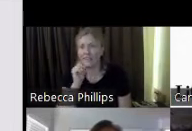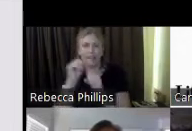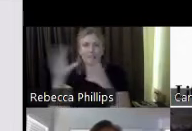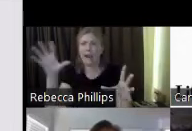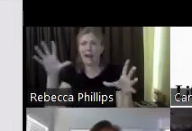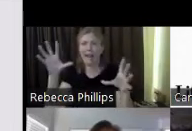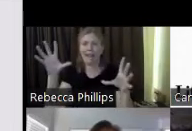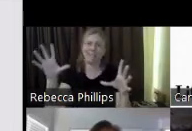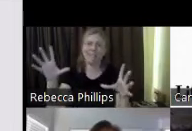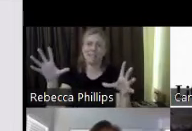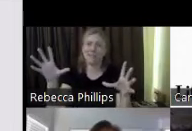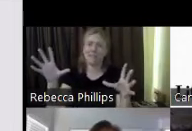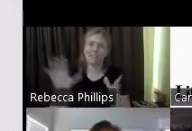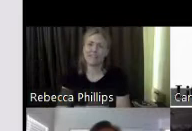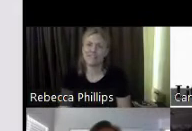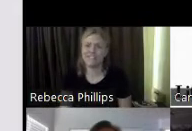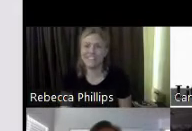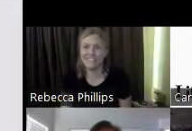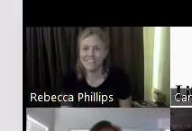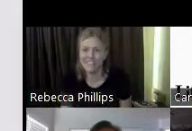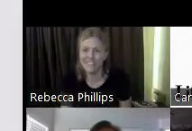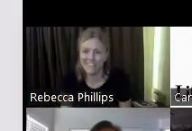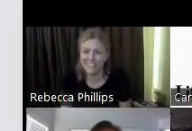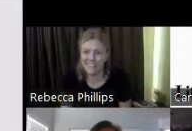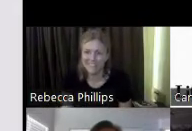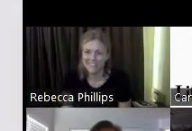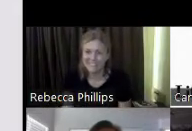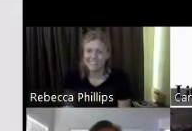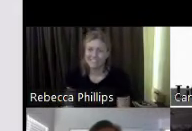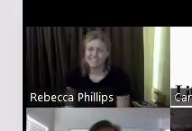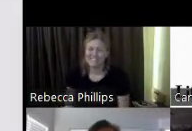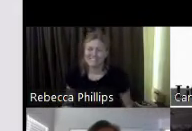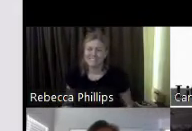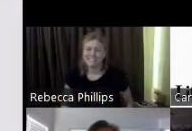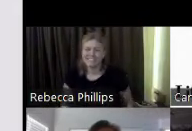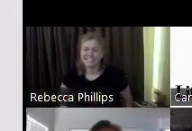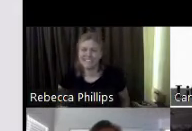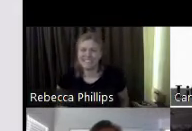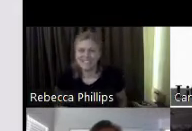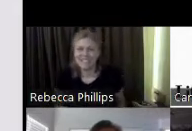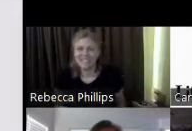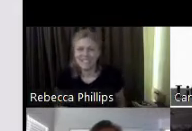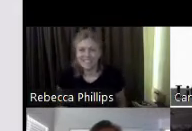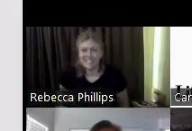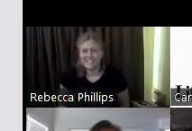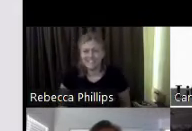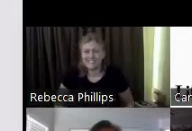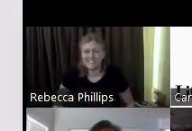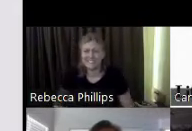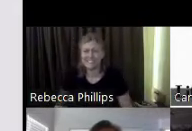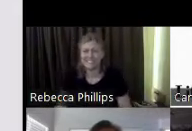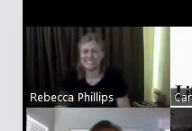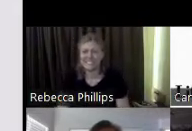they don't have to yell it like, ah, and let everyone else know. Right. That's funny.